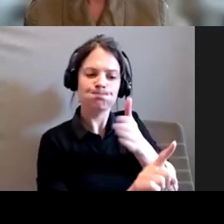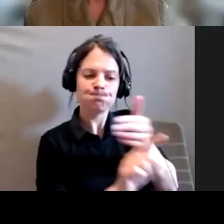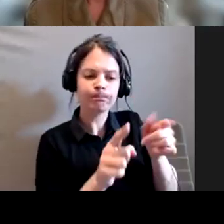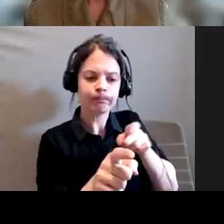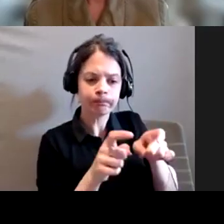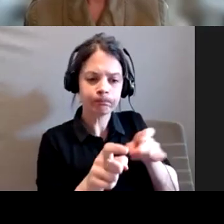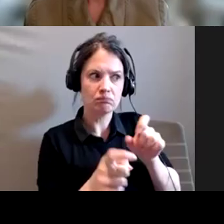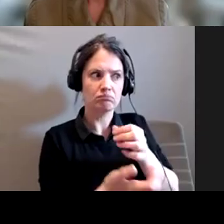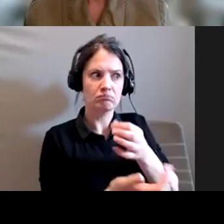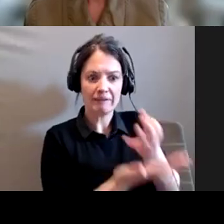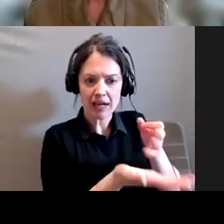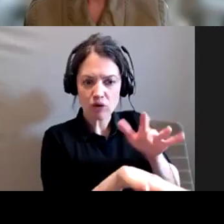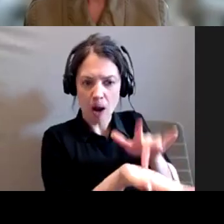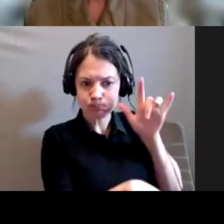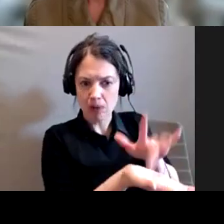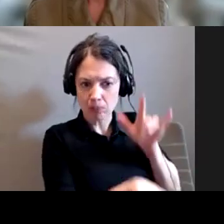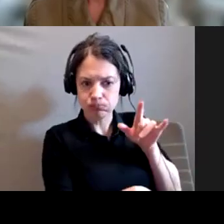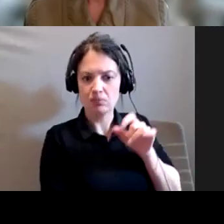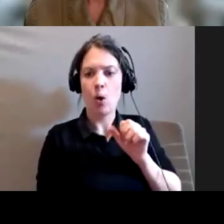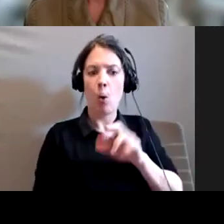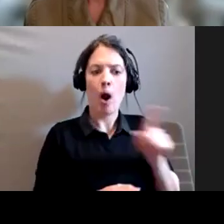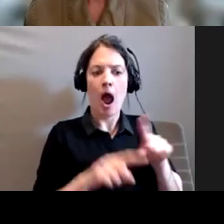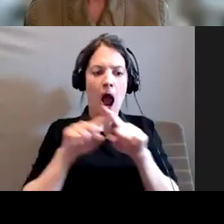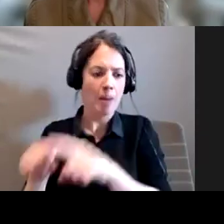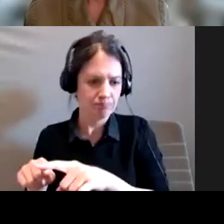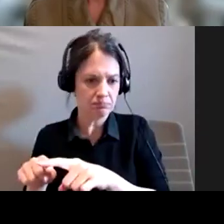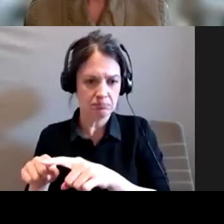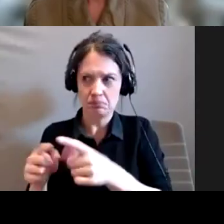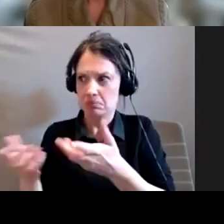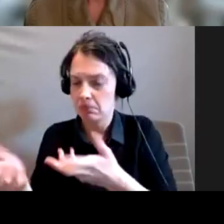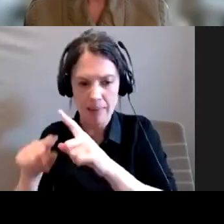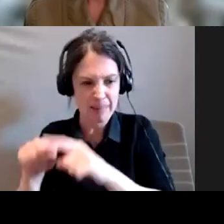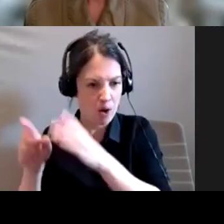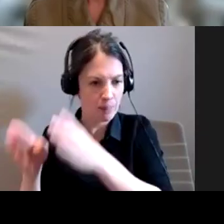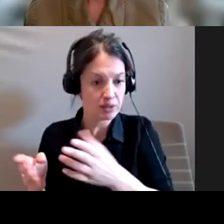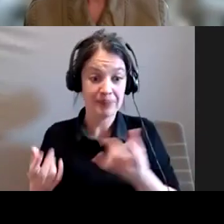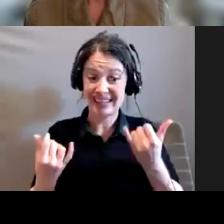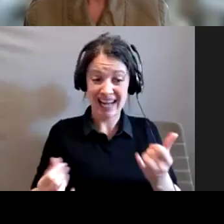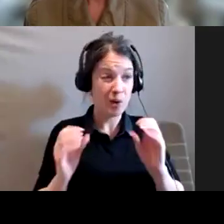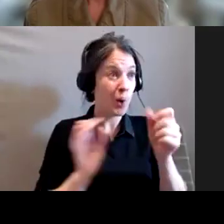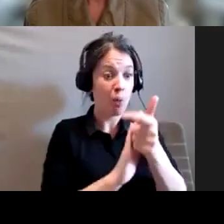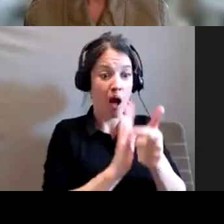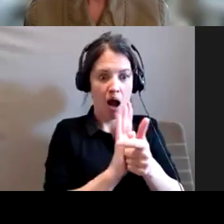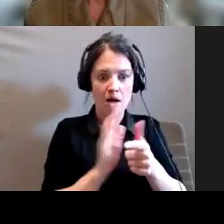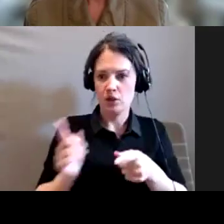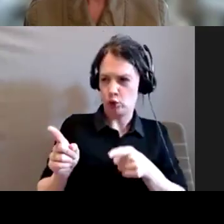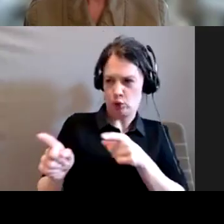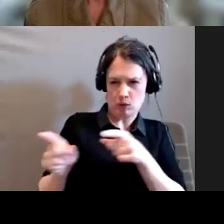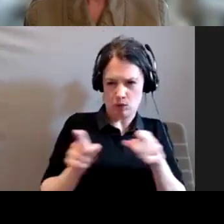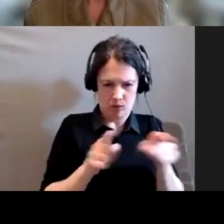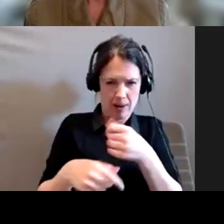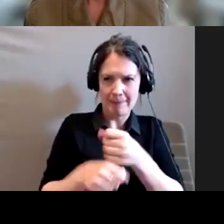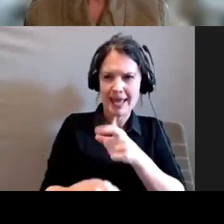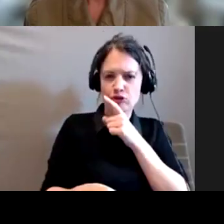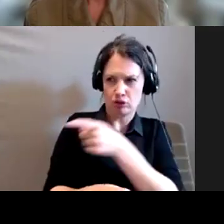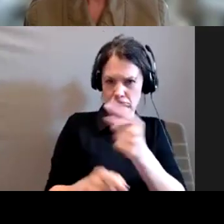abuse. We know that at this current time, there is no regulation to monitor powers of attorney. Our